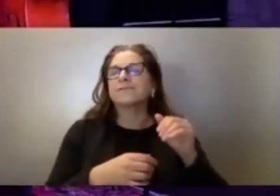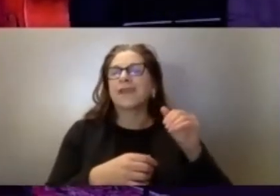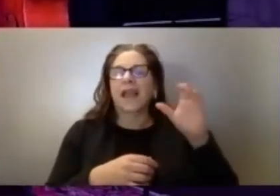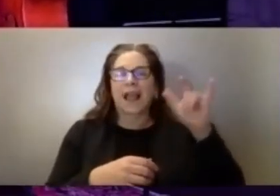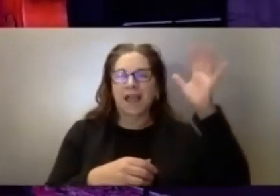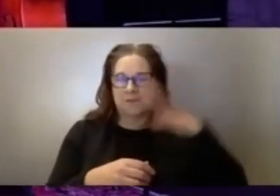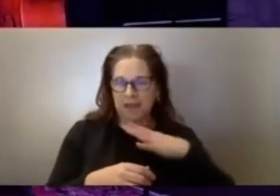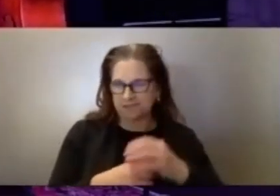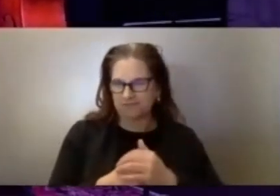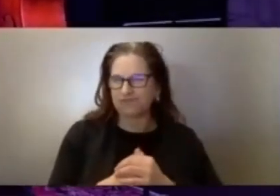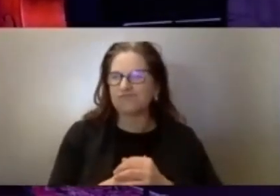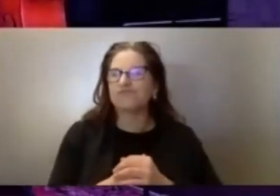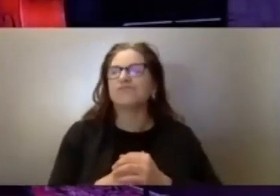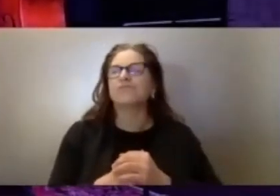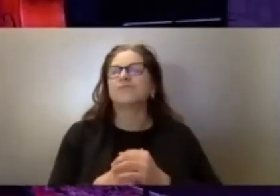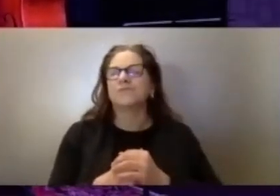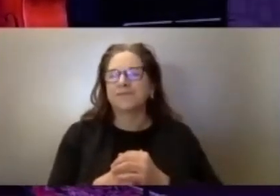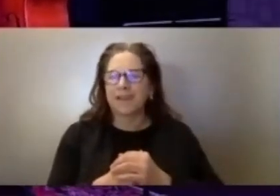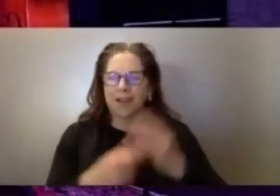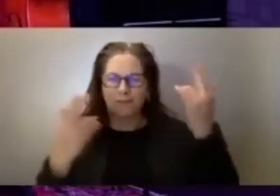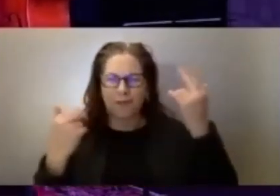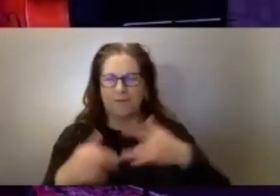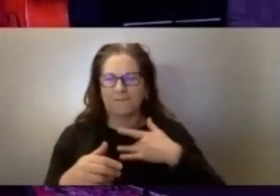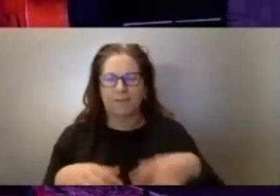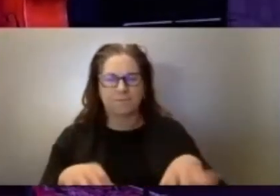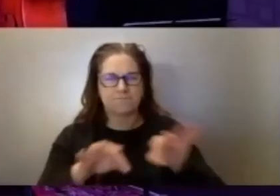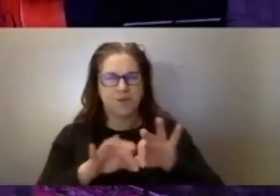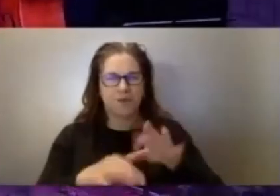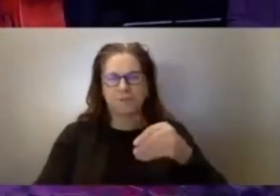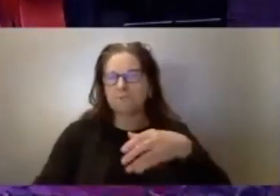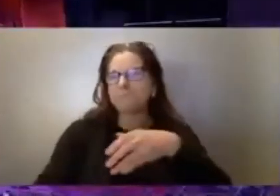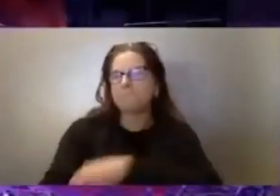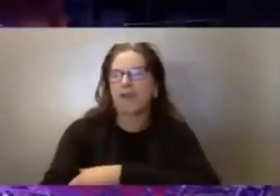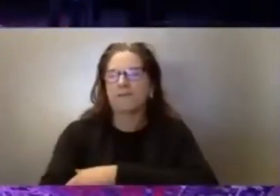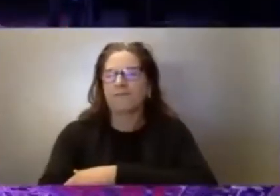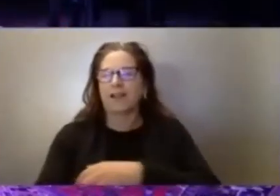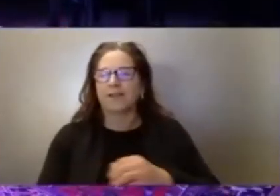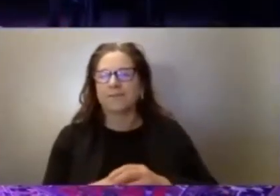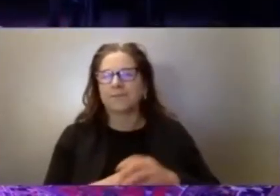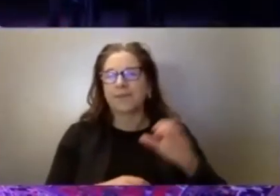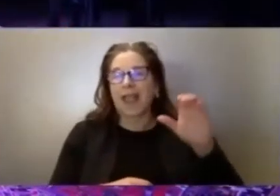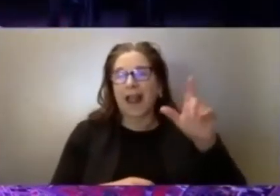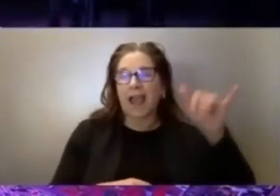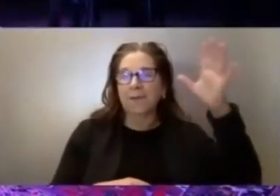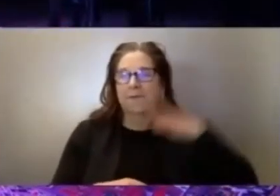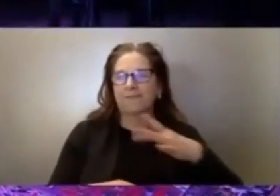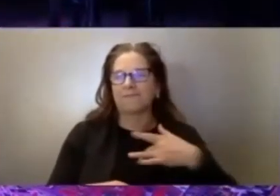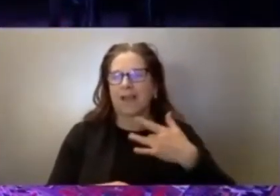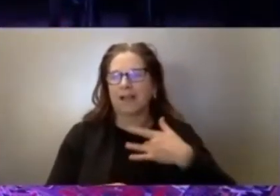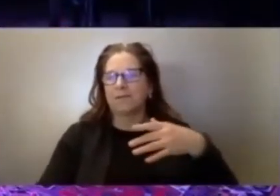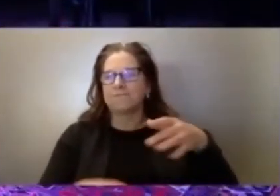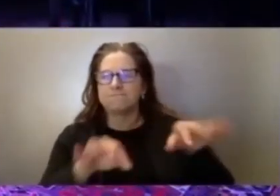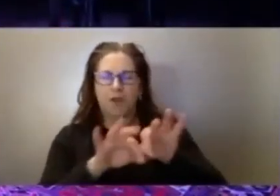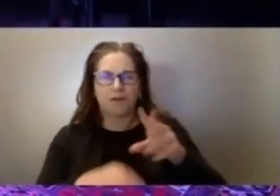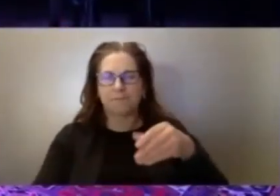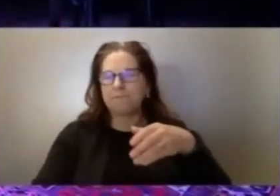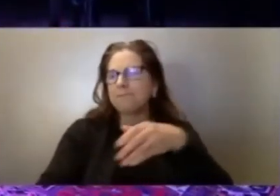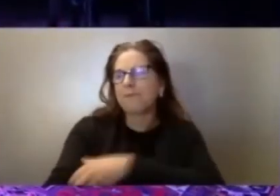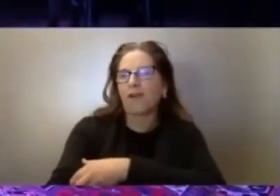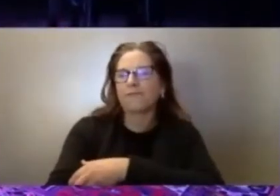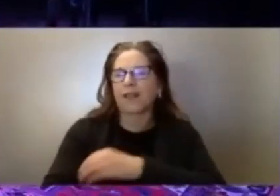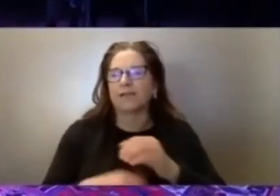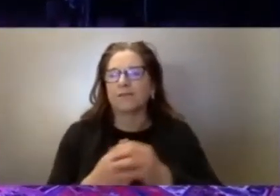how to steal someone else's wife, and that clay man obeyed. Rabbit felt important and